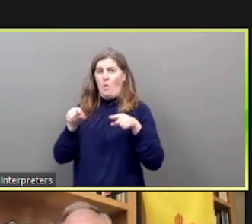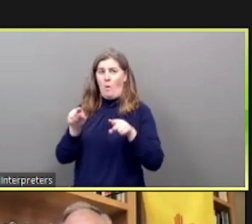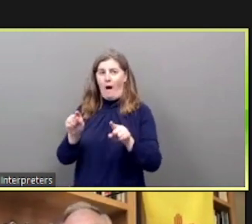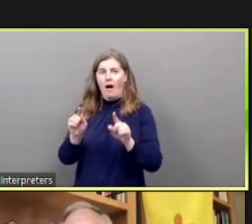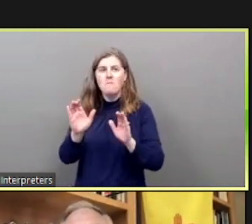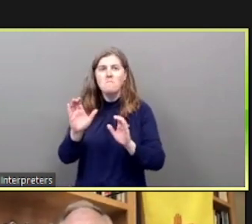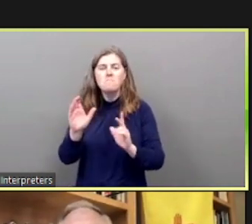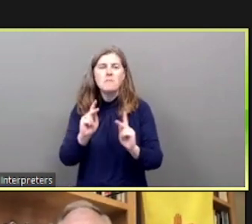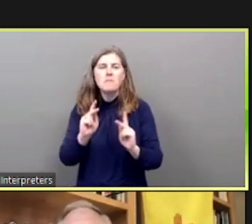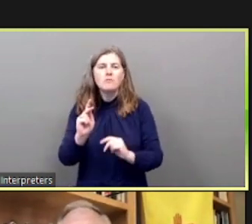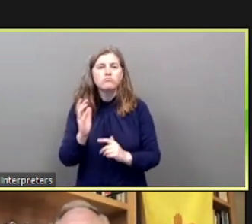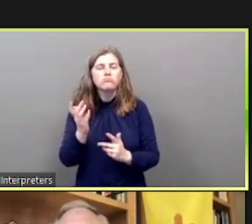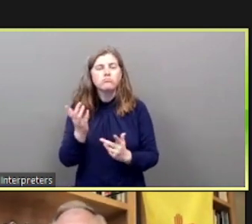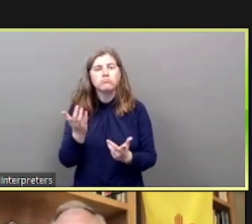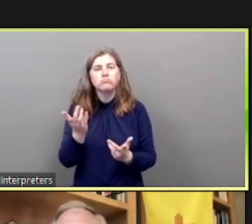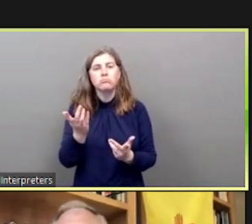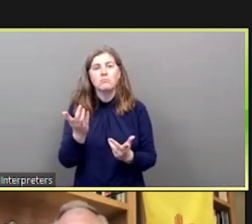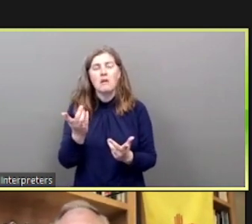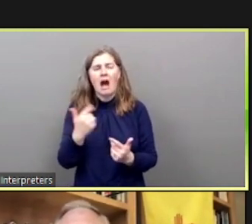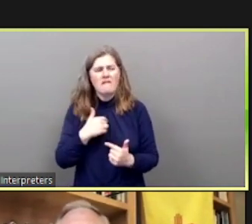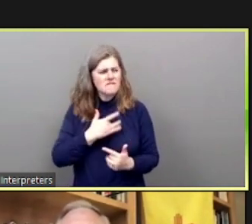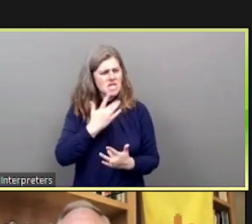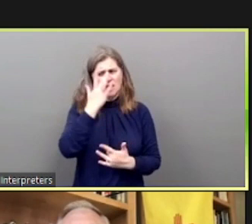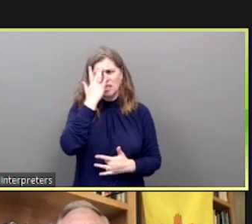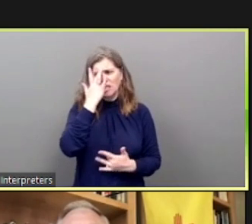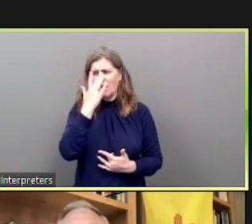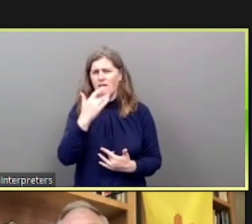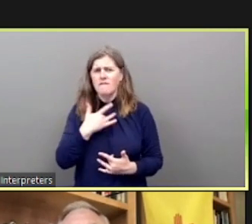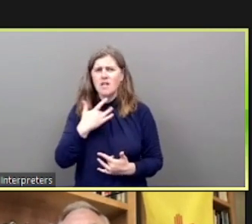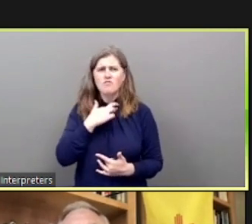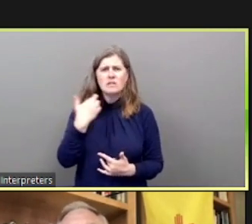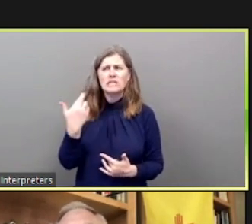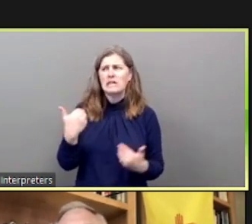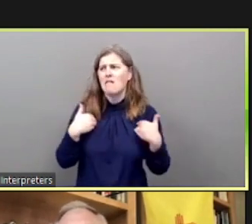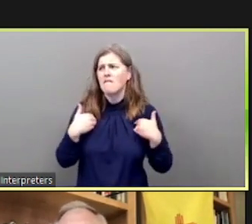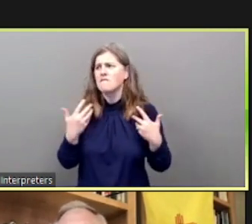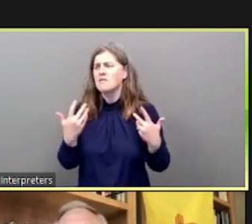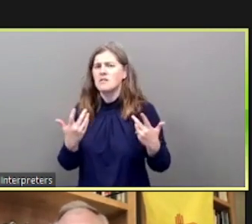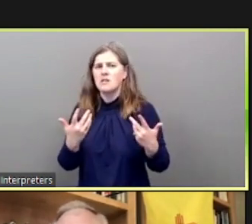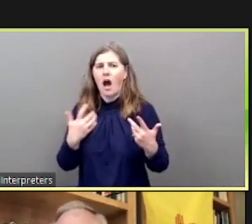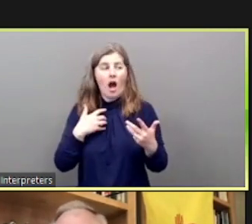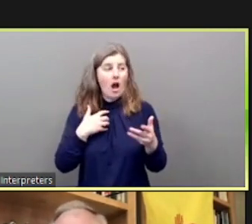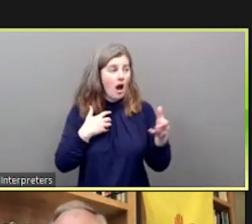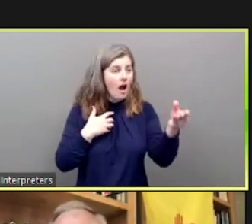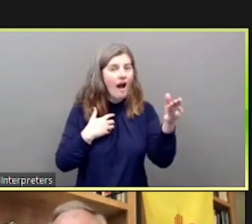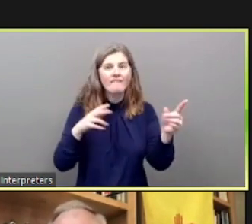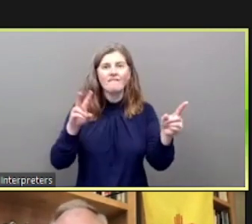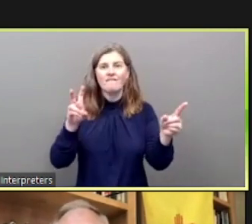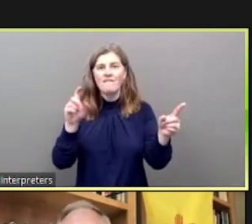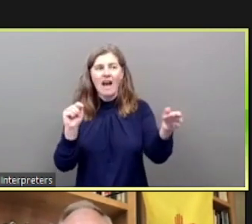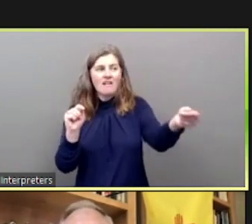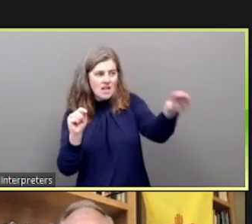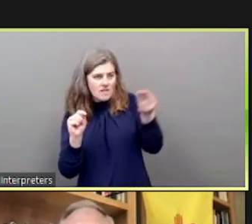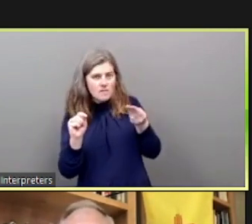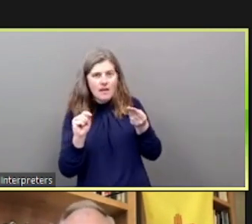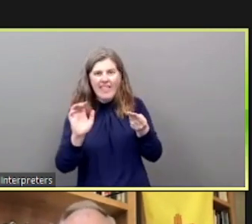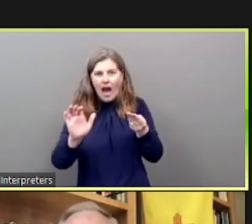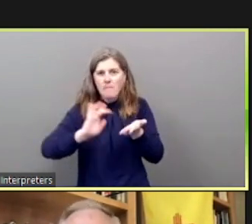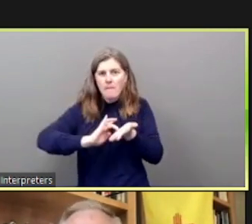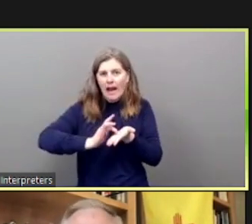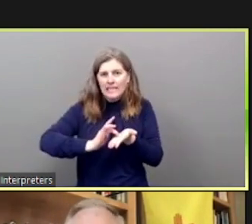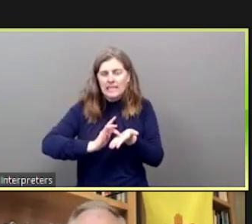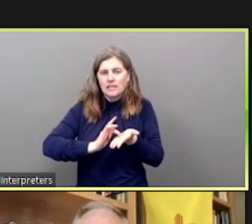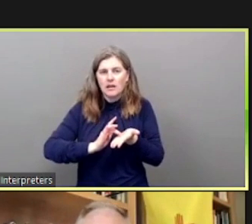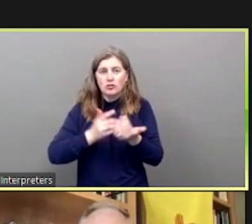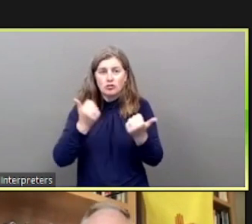pursuing, perhaps they're at home, they have symptoms and risk factors, and they're obtaining a veterinary ivermectin prescription and trying